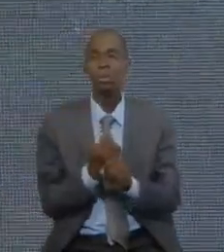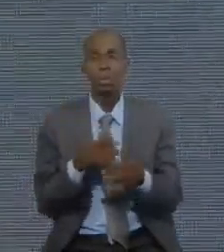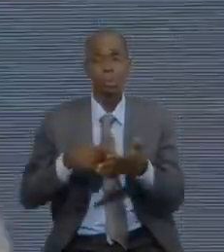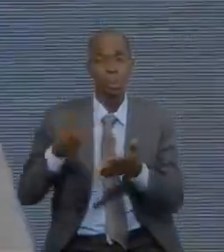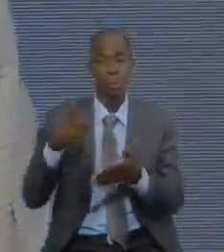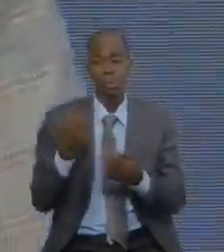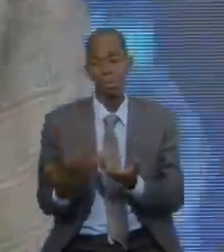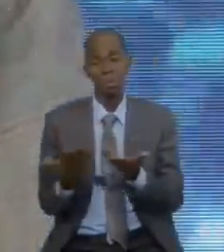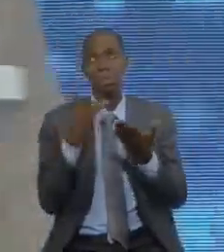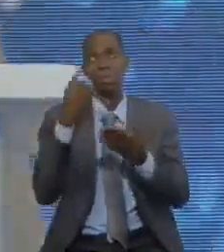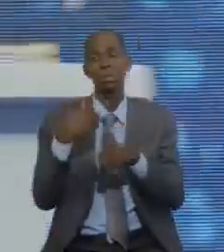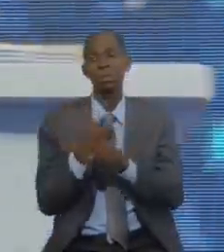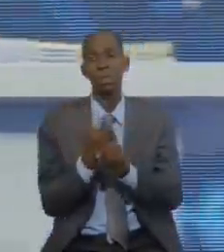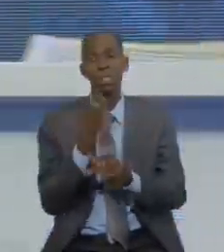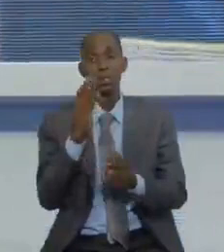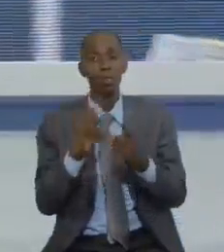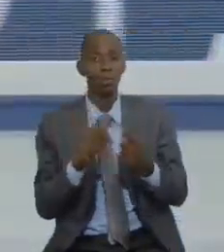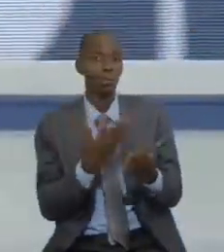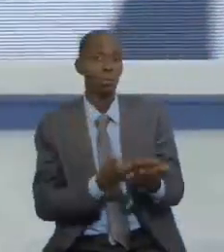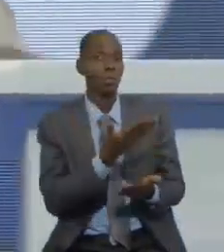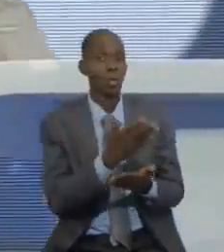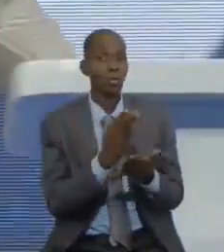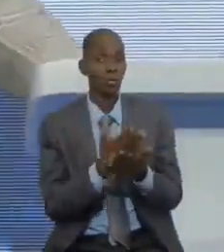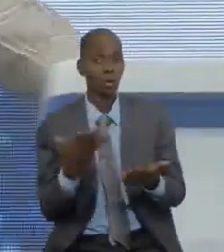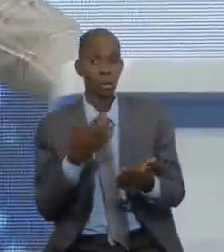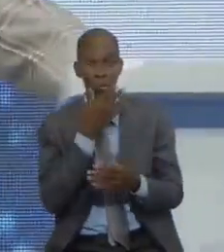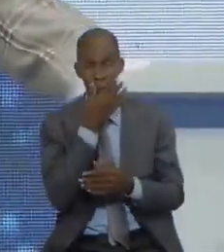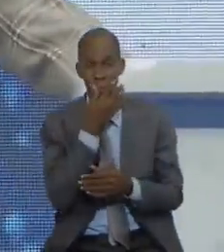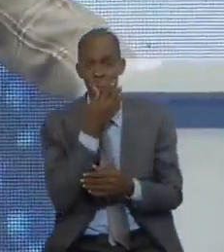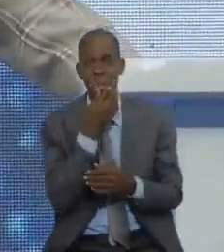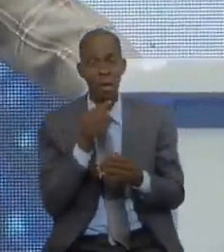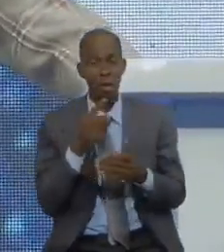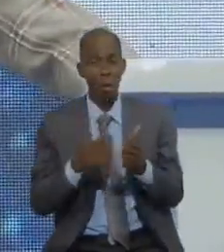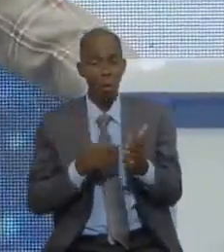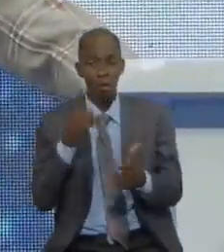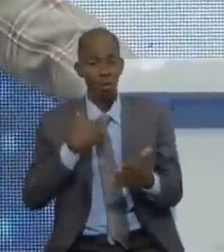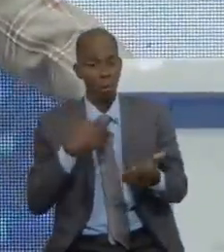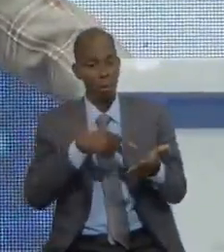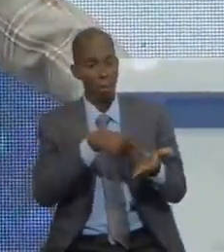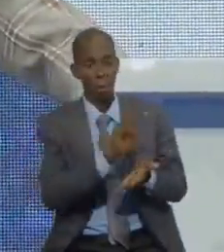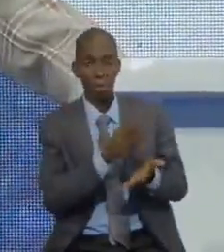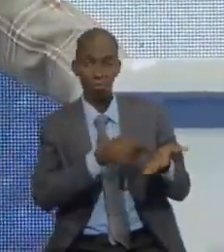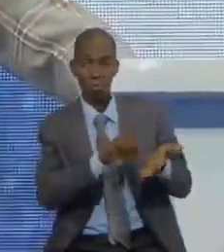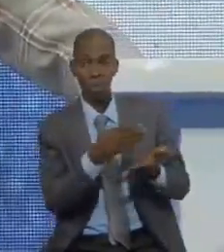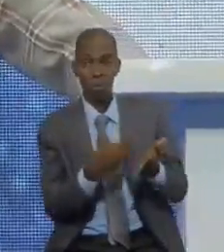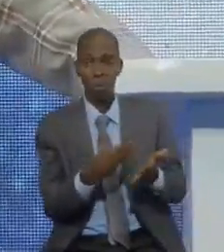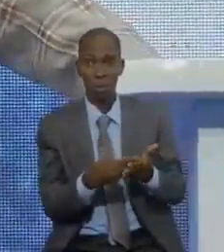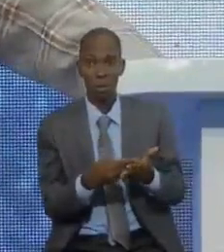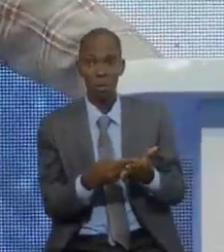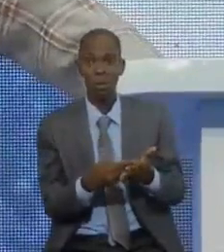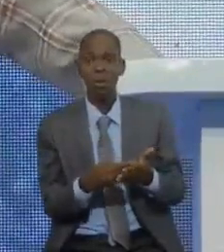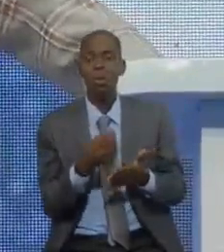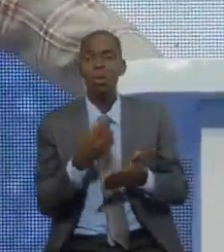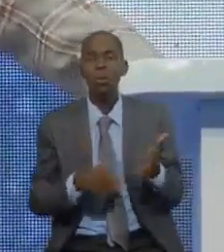If you are going to buy something, once you pay the price, you only need to come